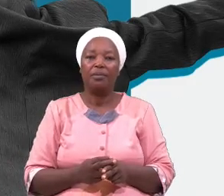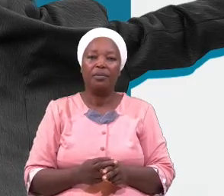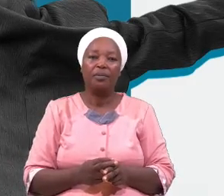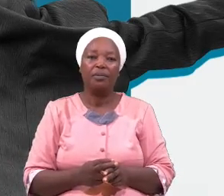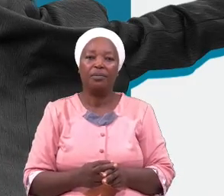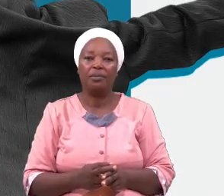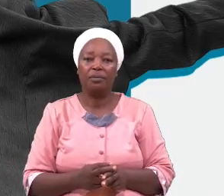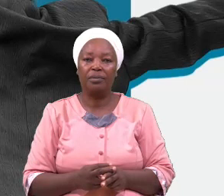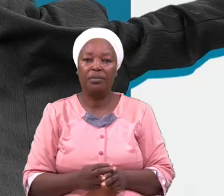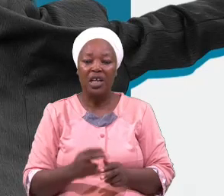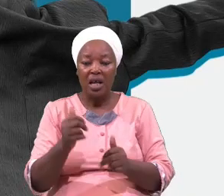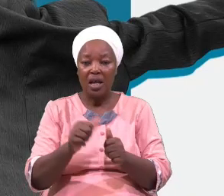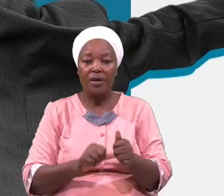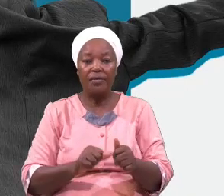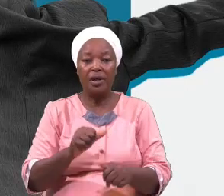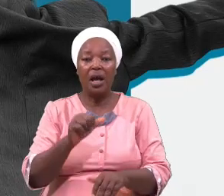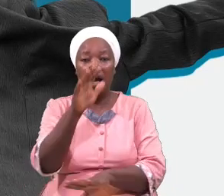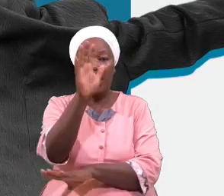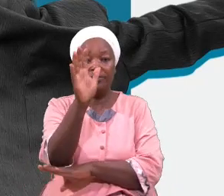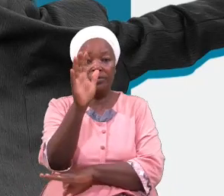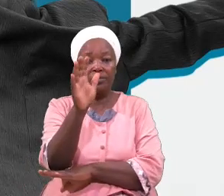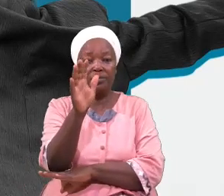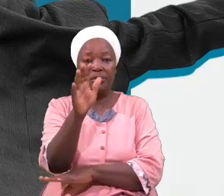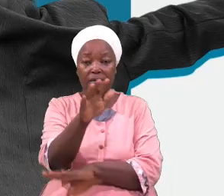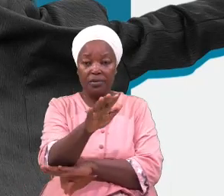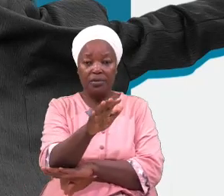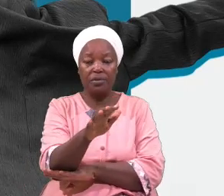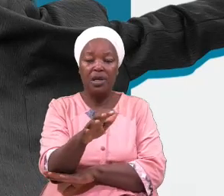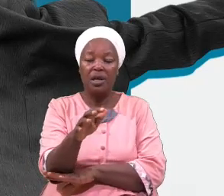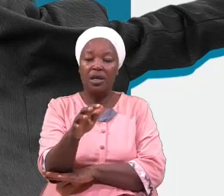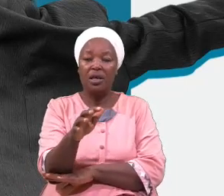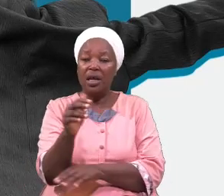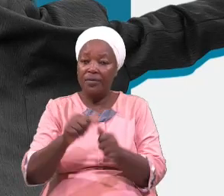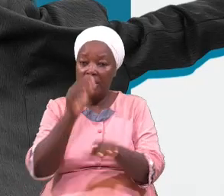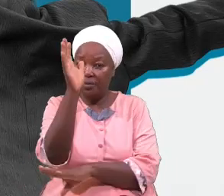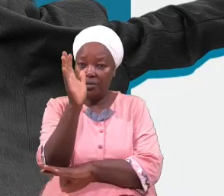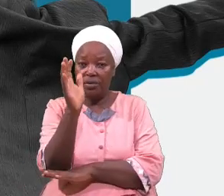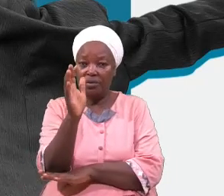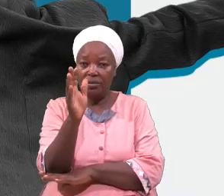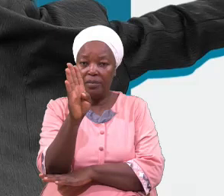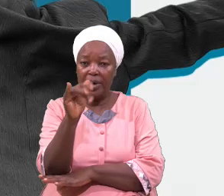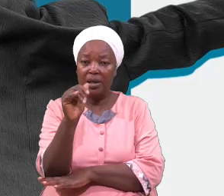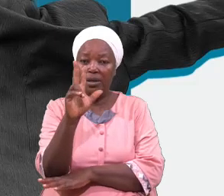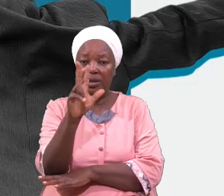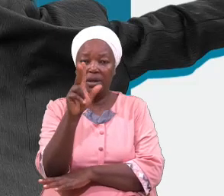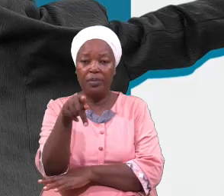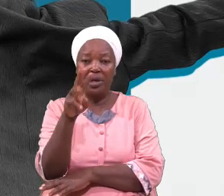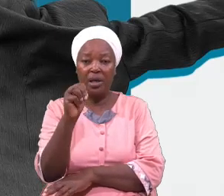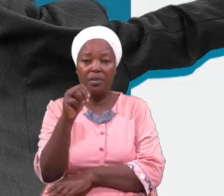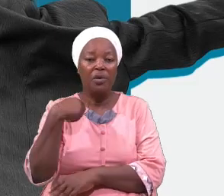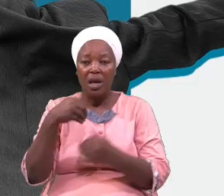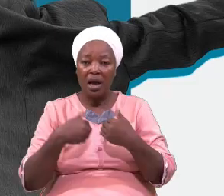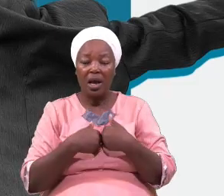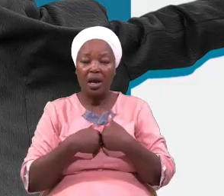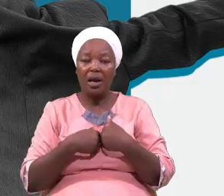Every afternoon, as we announced by 3 p.m., we have lunch hour with